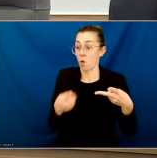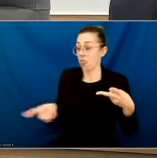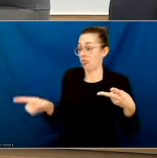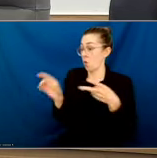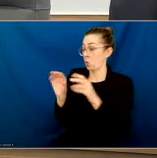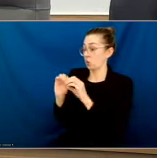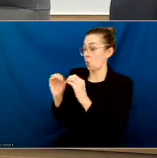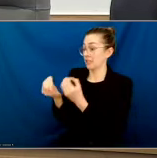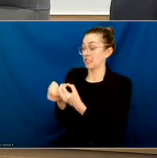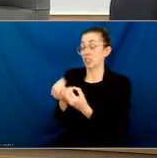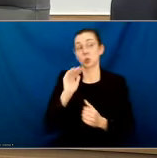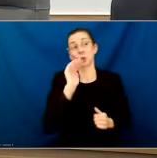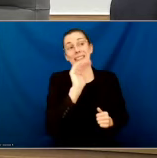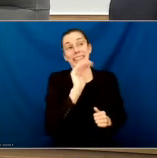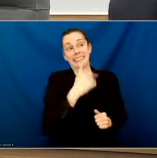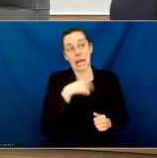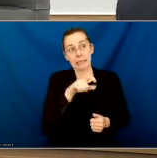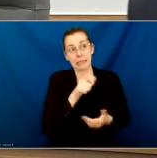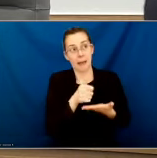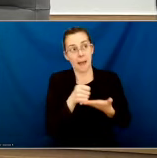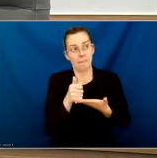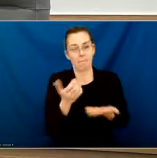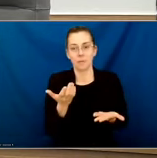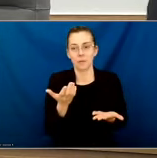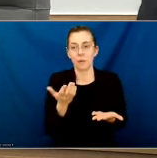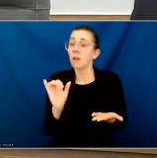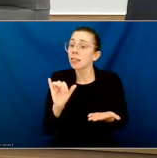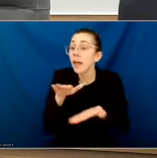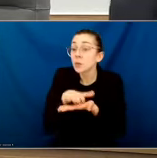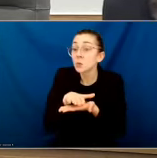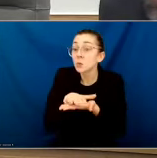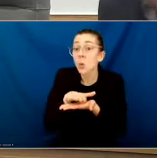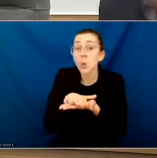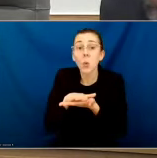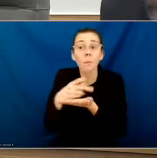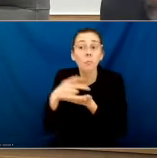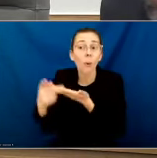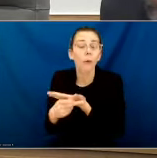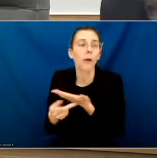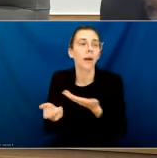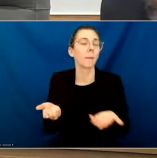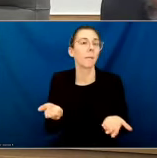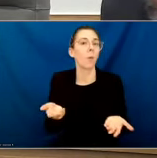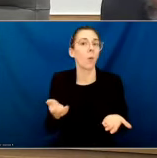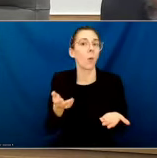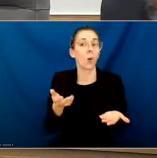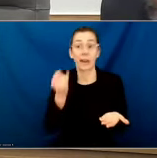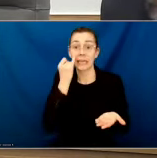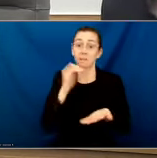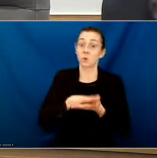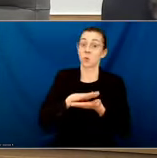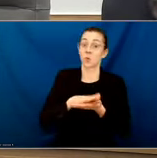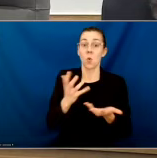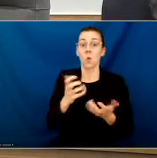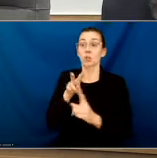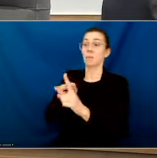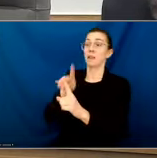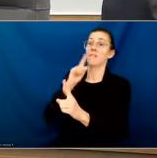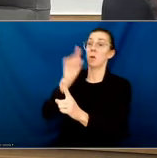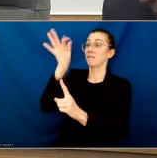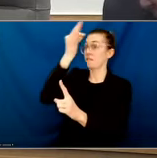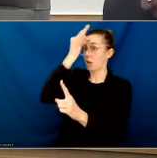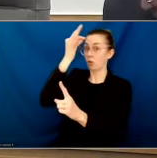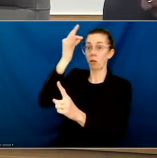help. Think of a school-based program or a school that wants to apply for federal aid or a federal grant. They have